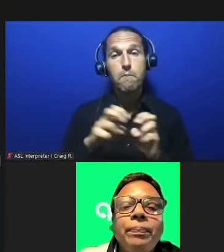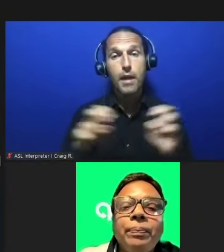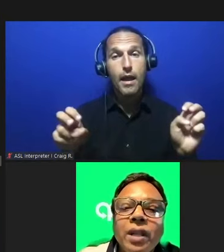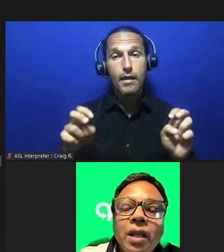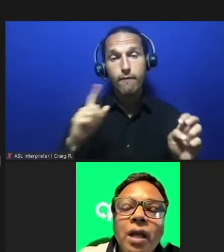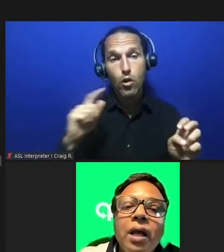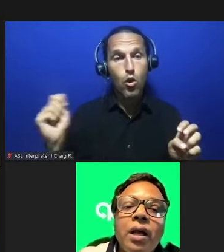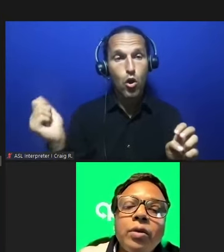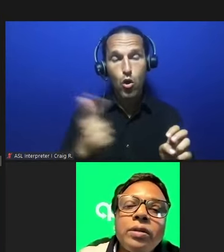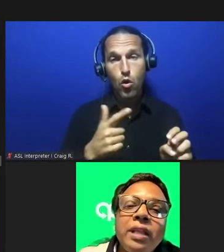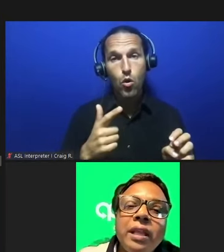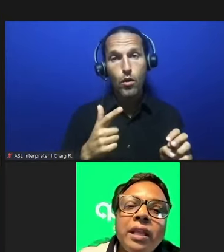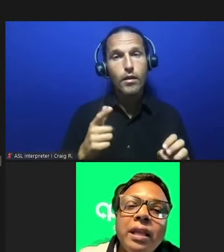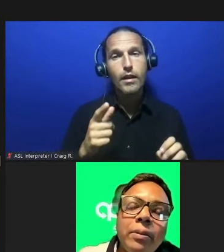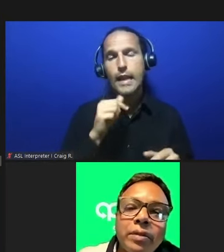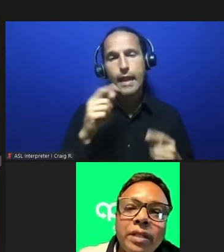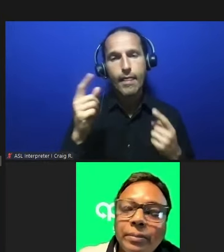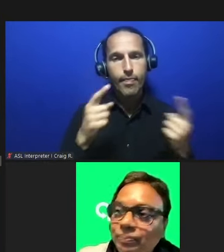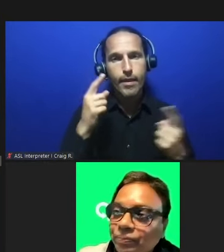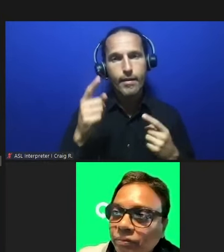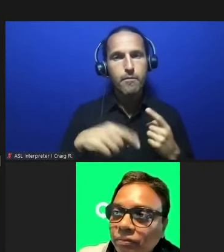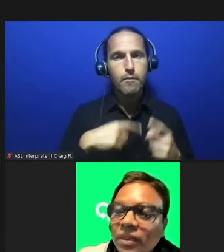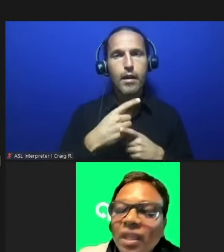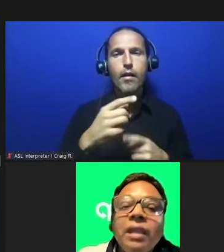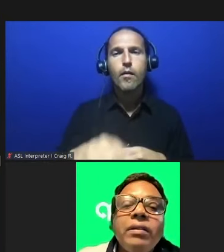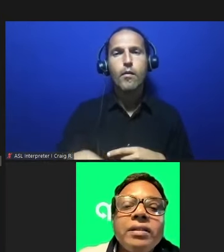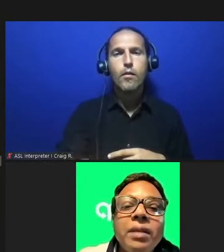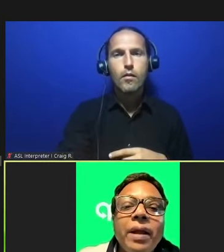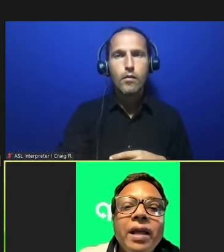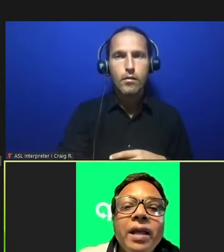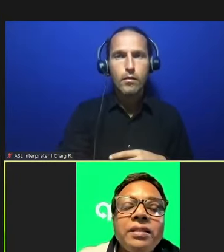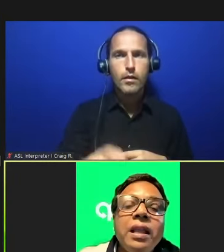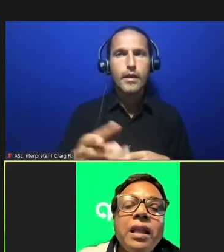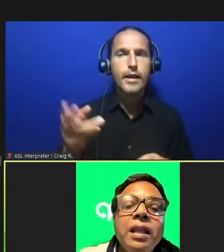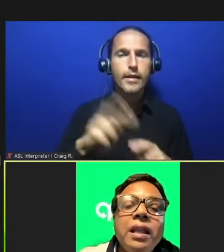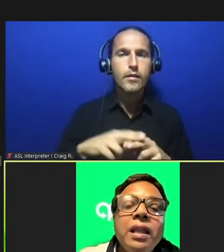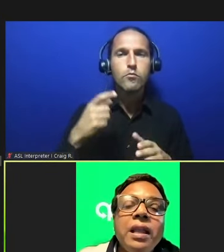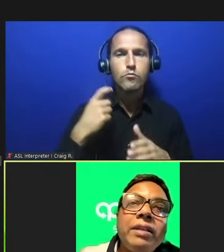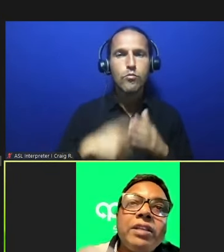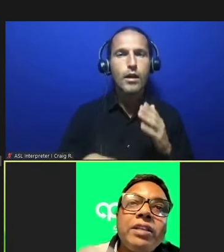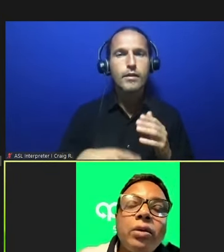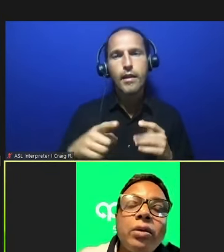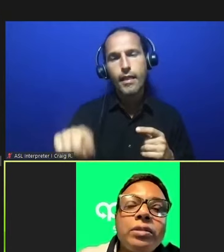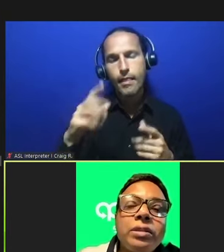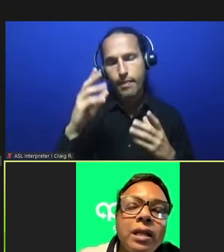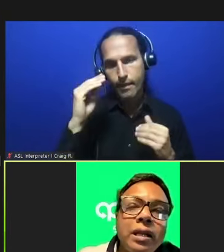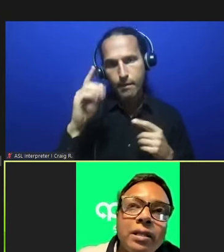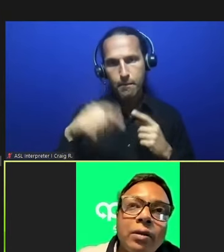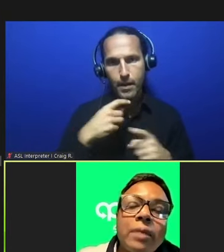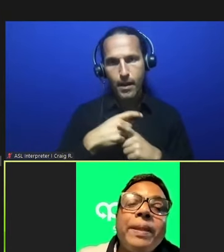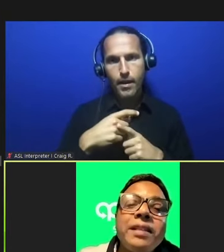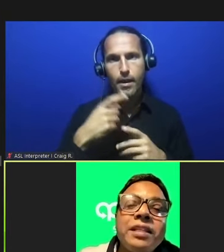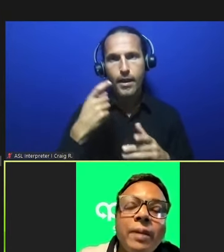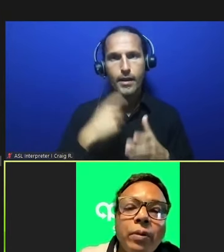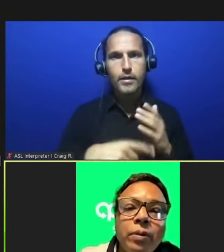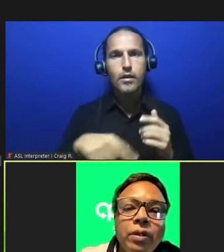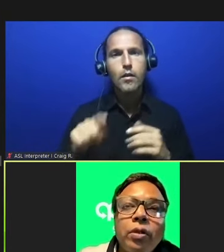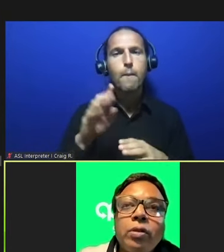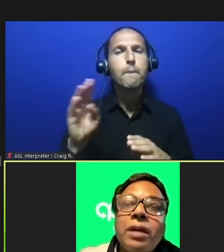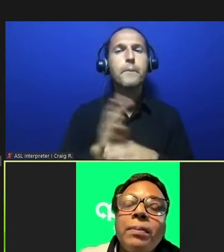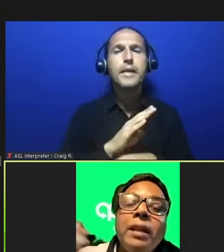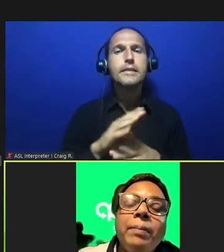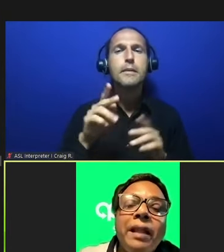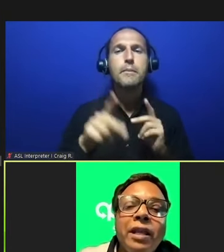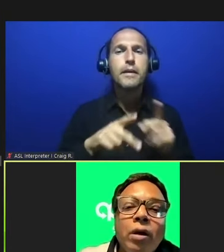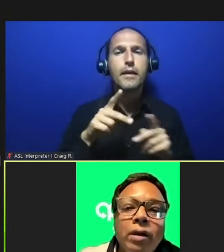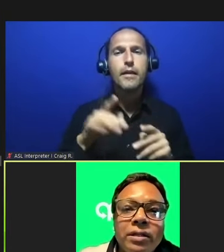everyone, don't think about the increase the price. Increase those who are business people. Those